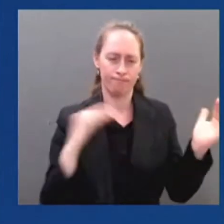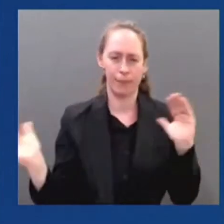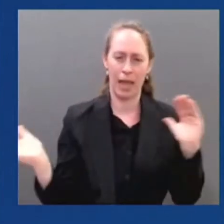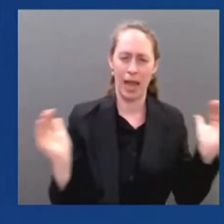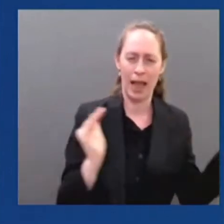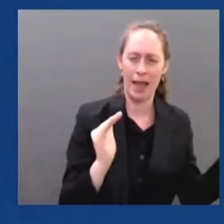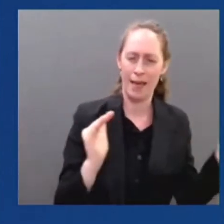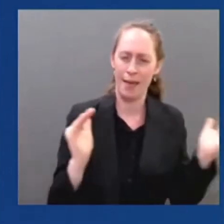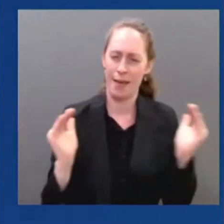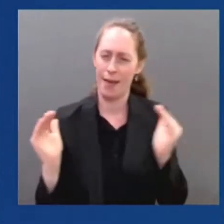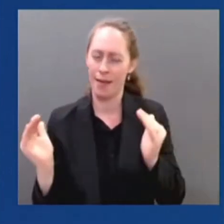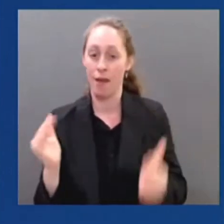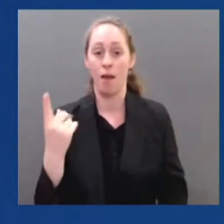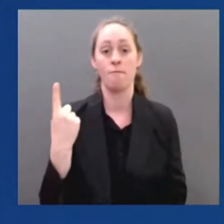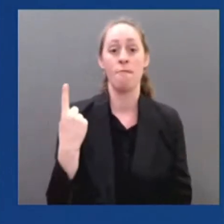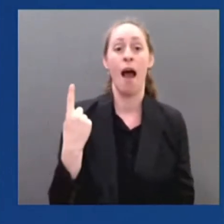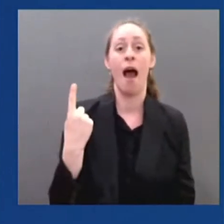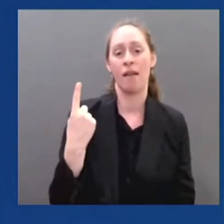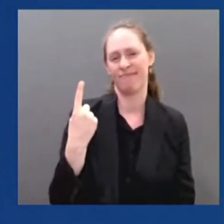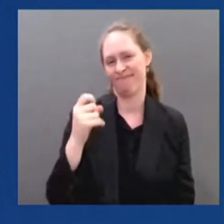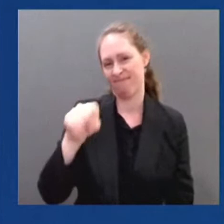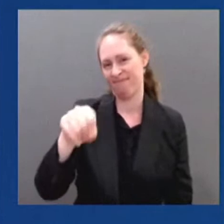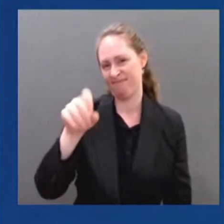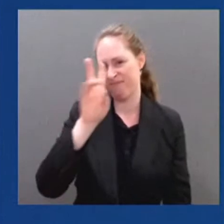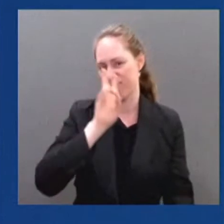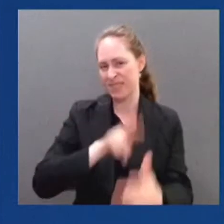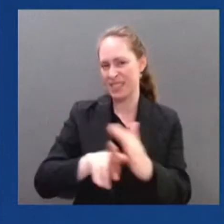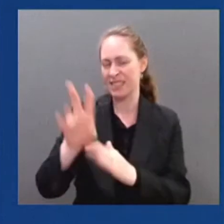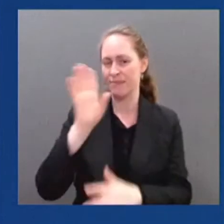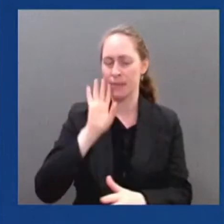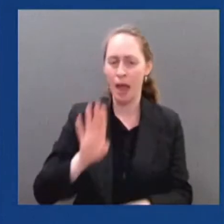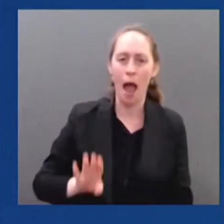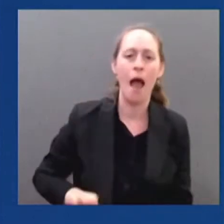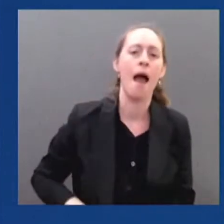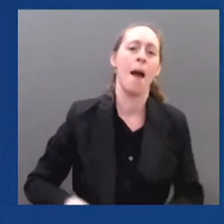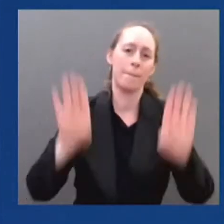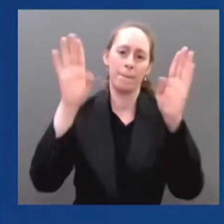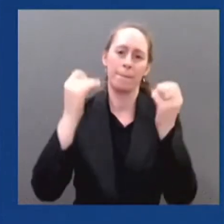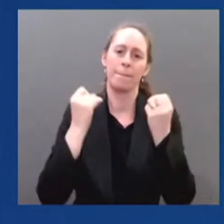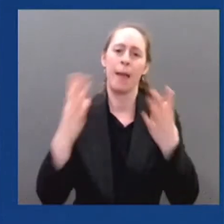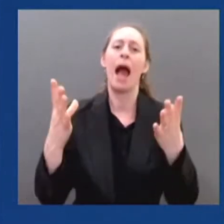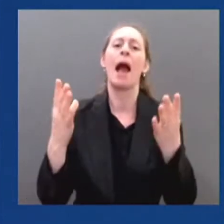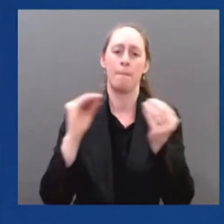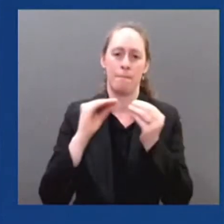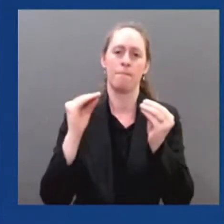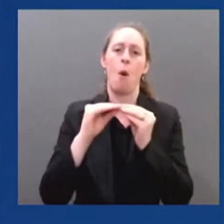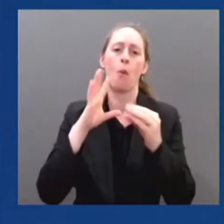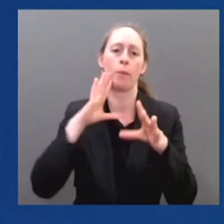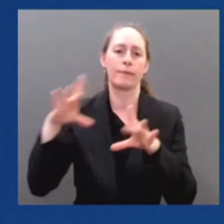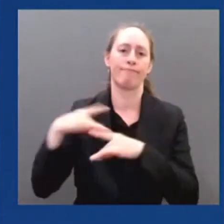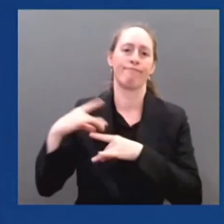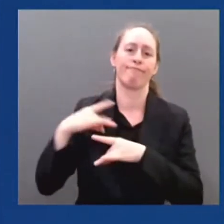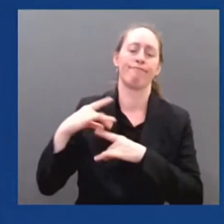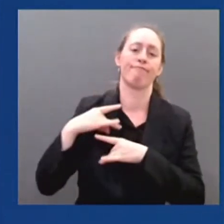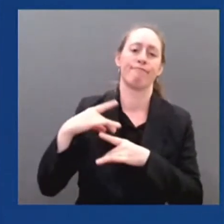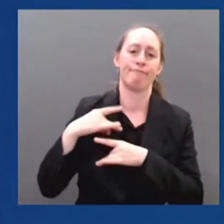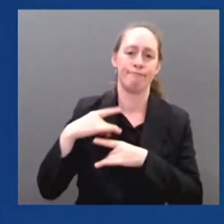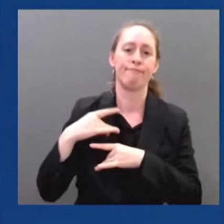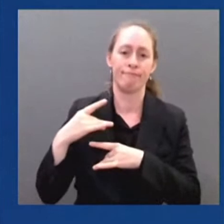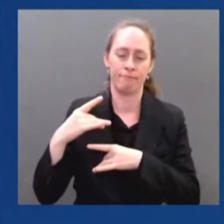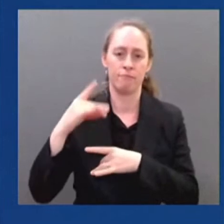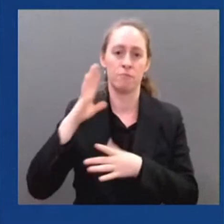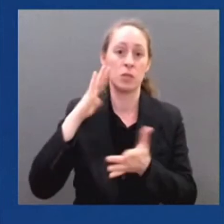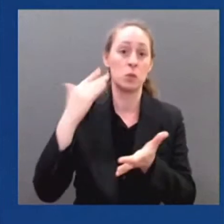new models and new data in the upcoming weeks. Again, it's always hard to make longer-term projections. As we get closer to the date, you